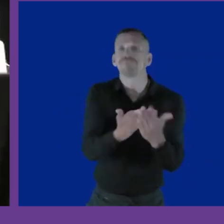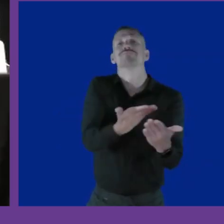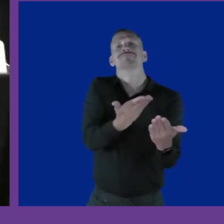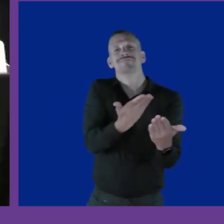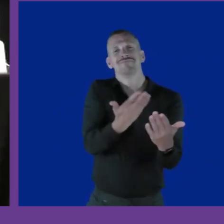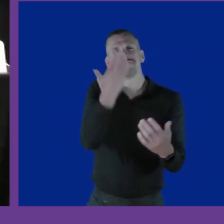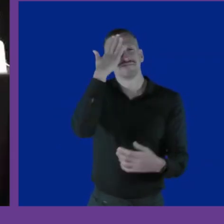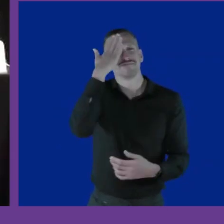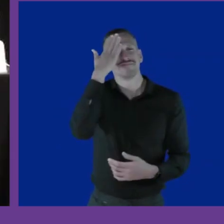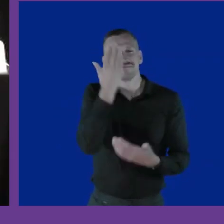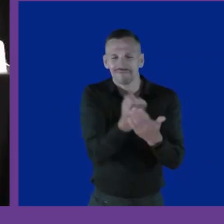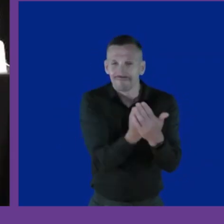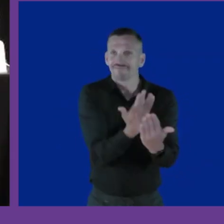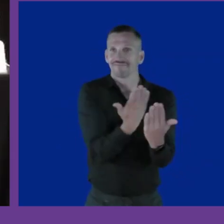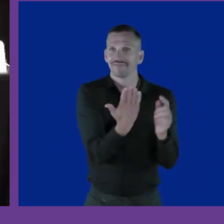be